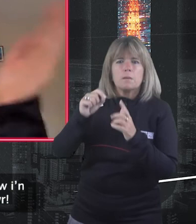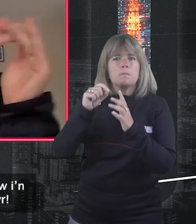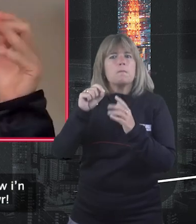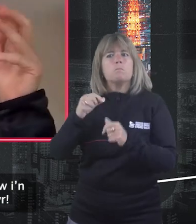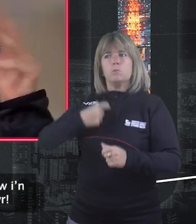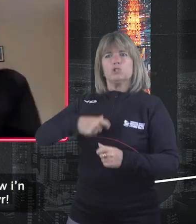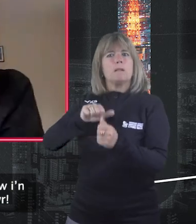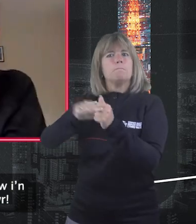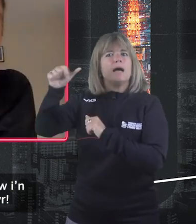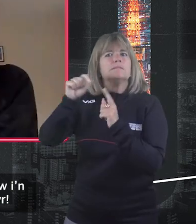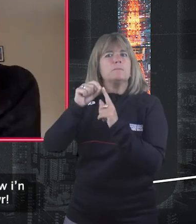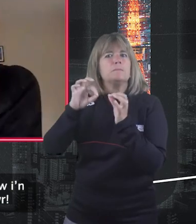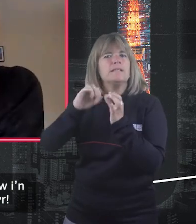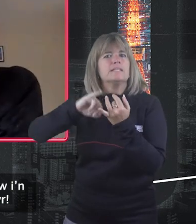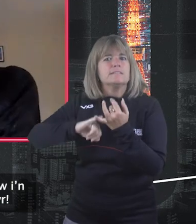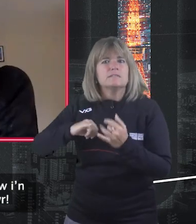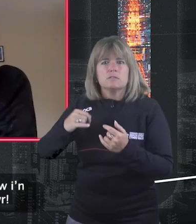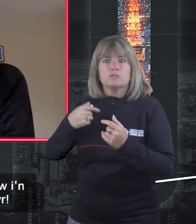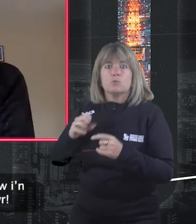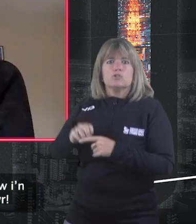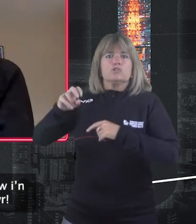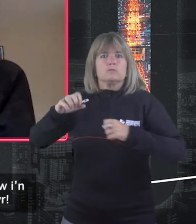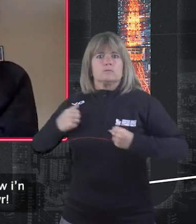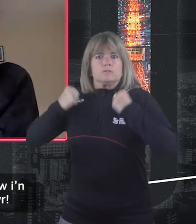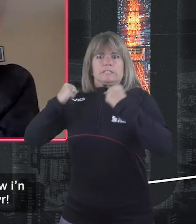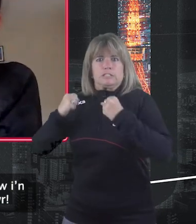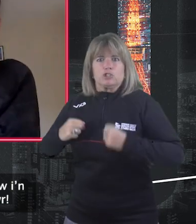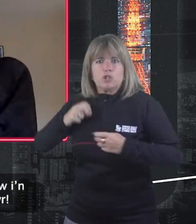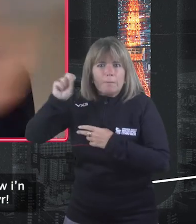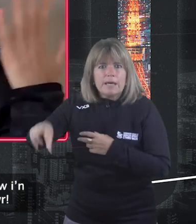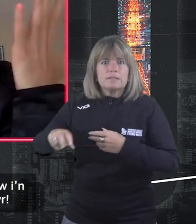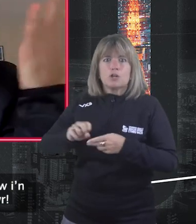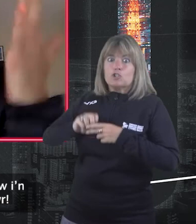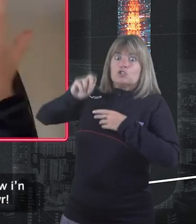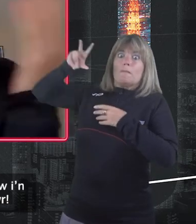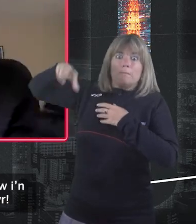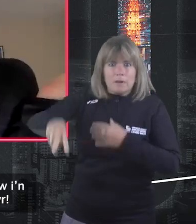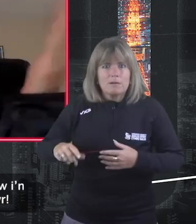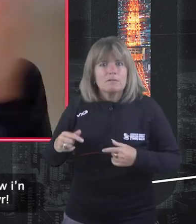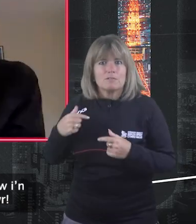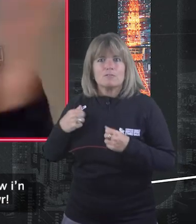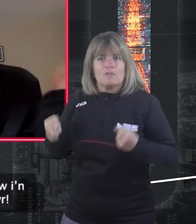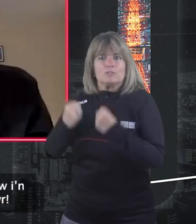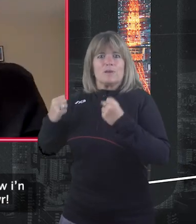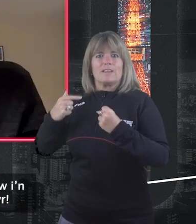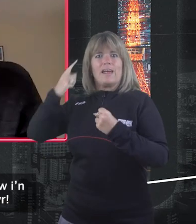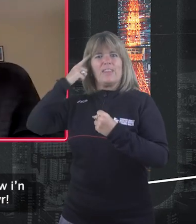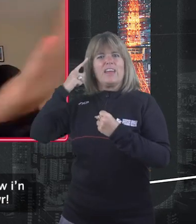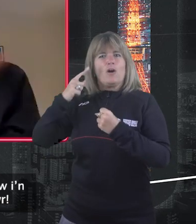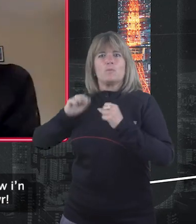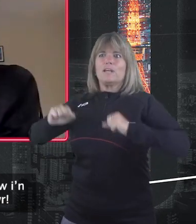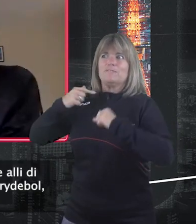It's going to come. I think it's basically waiting for me in Tokyo. But yes, that's how he wants